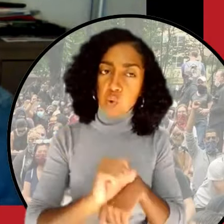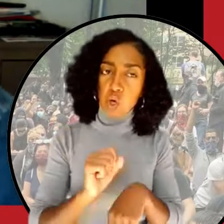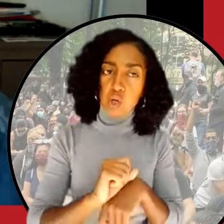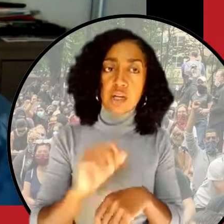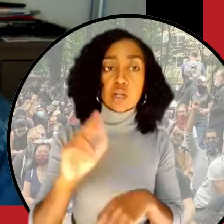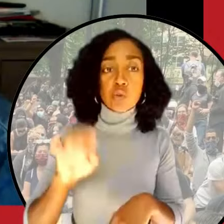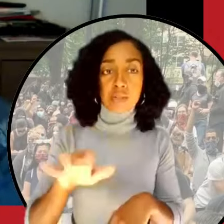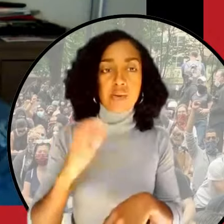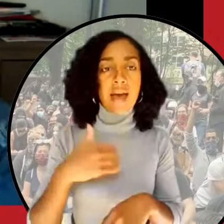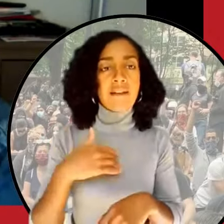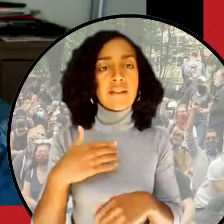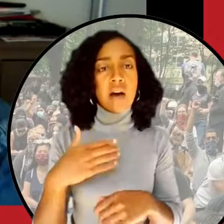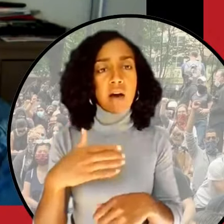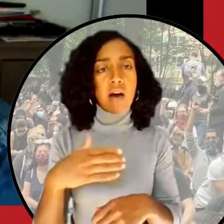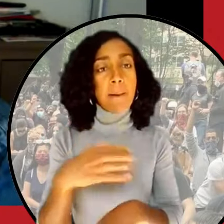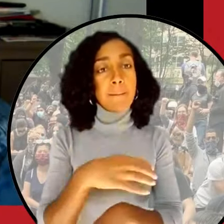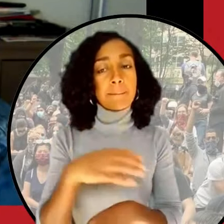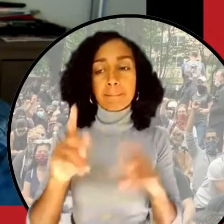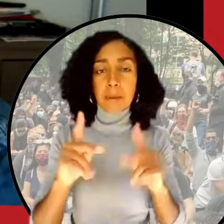to